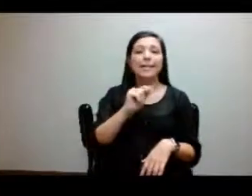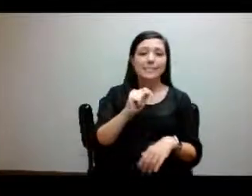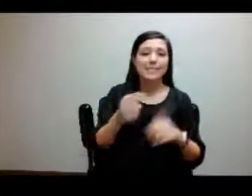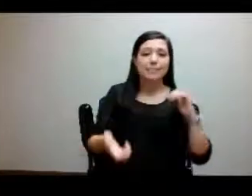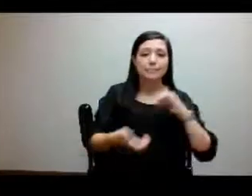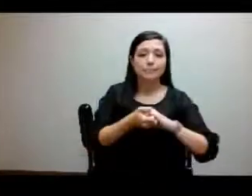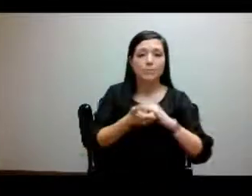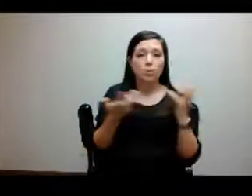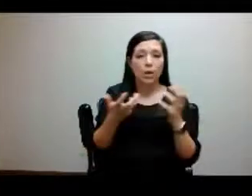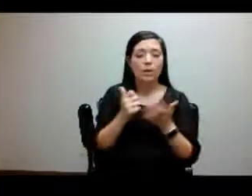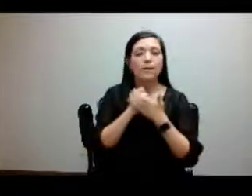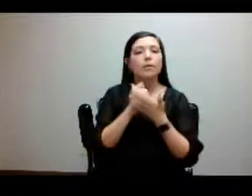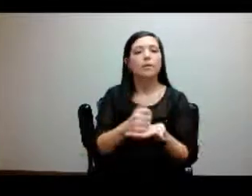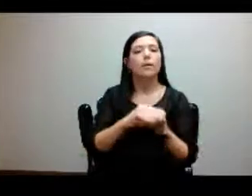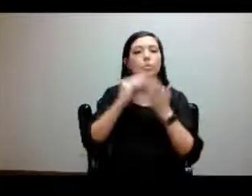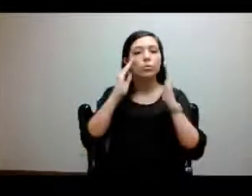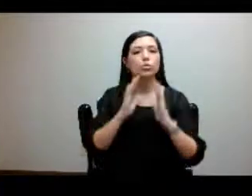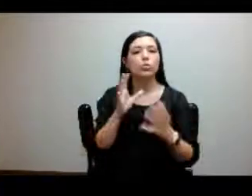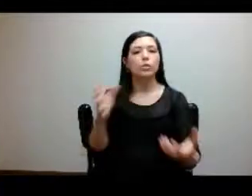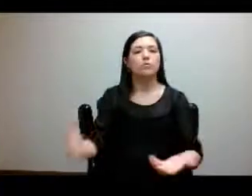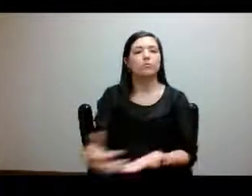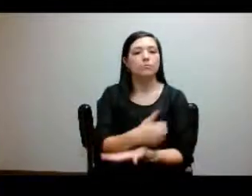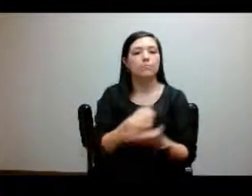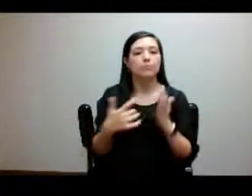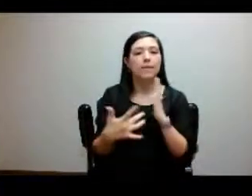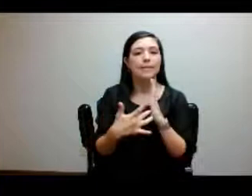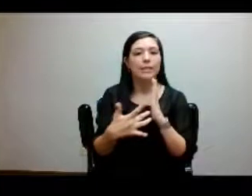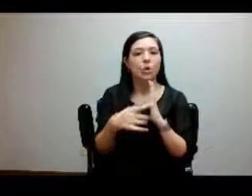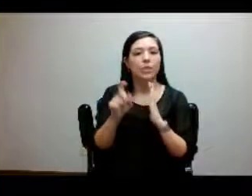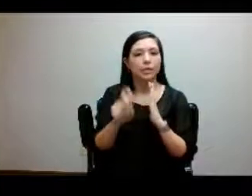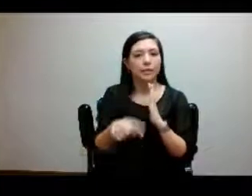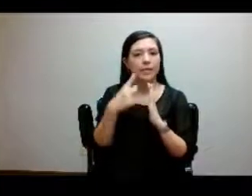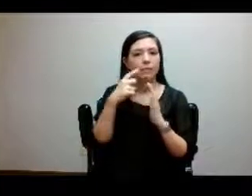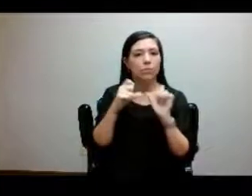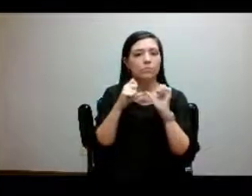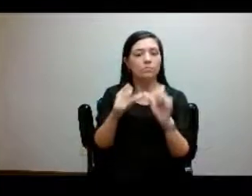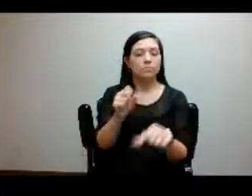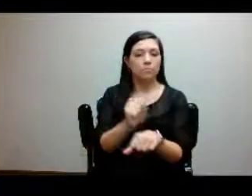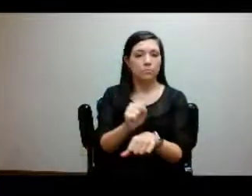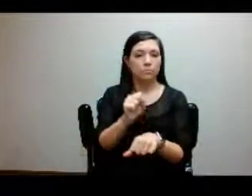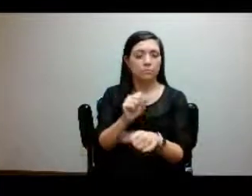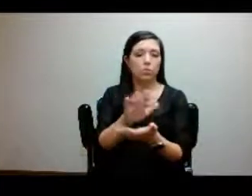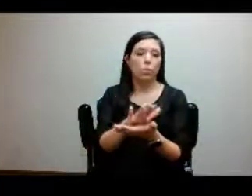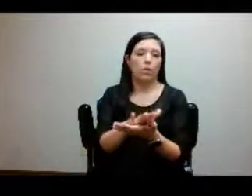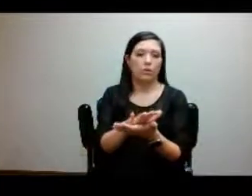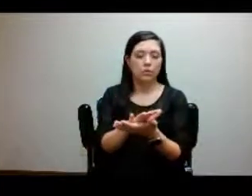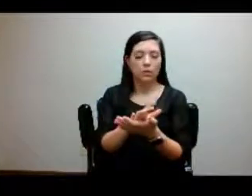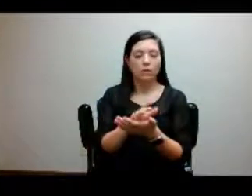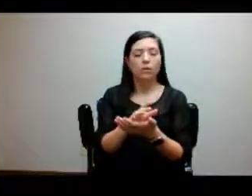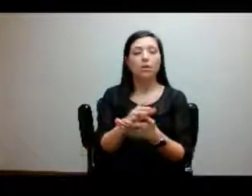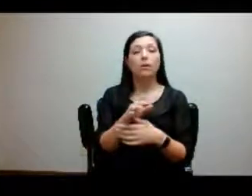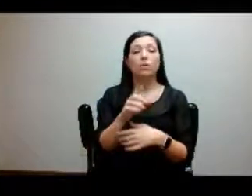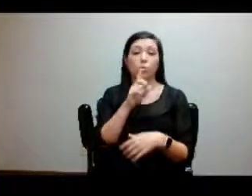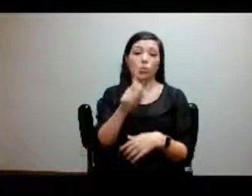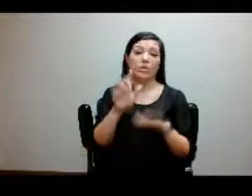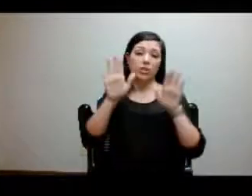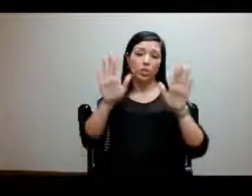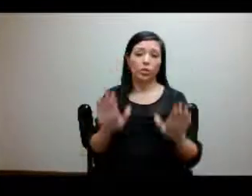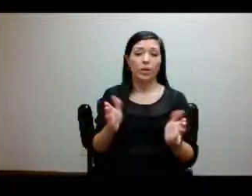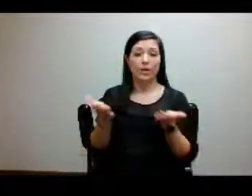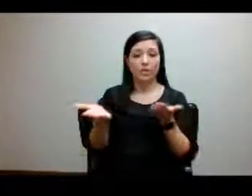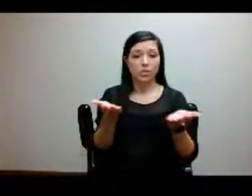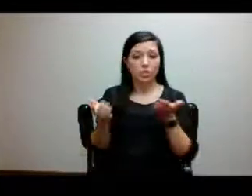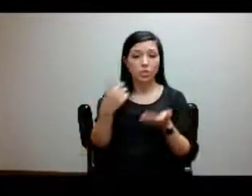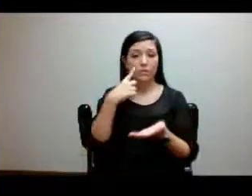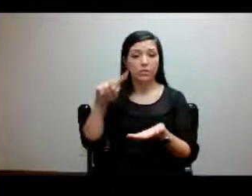helping our students get connected to technology that they needed to continue their studies, as Tom mentioned. And it was really a great service to our students